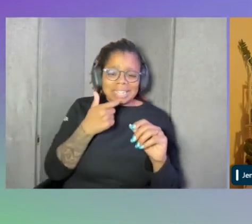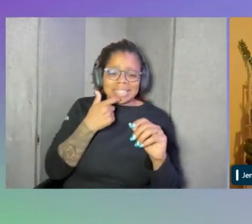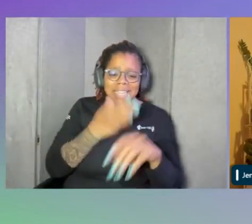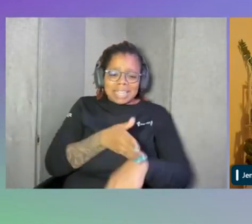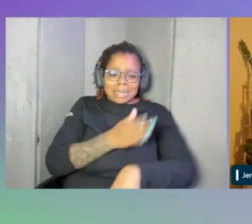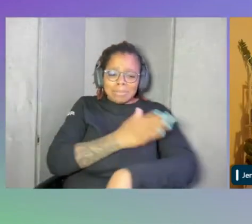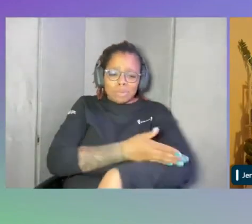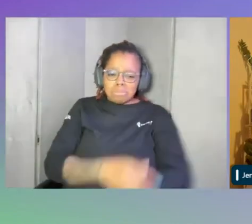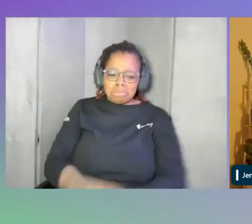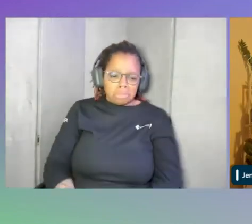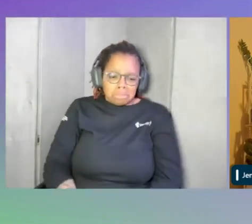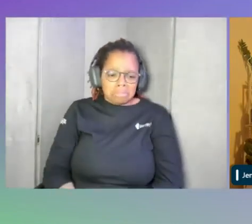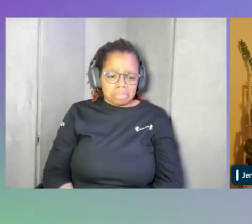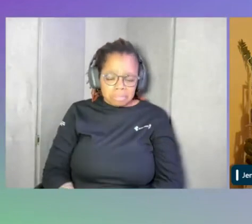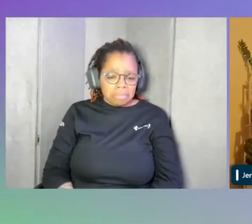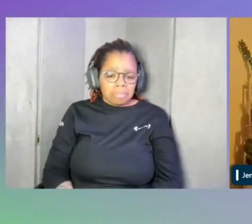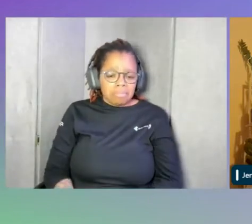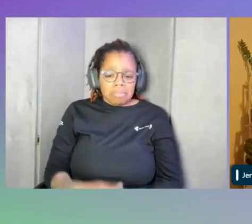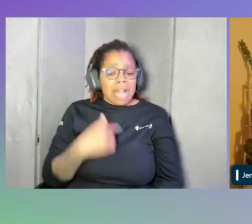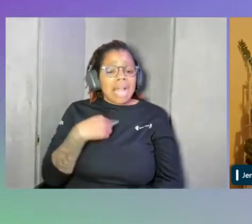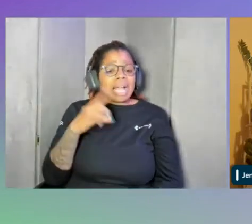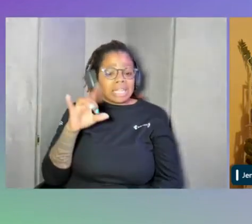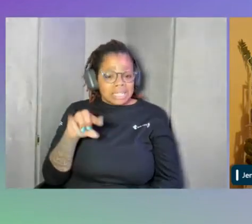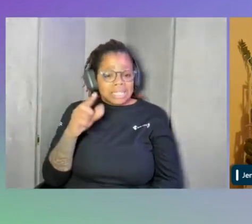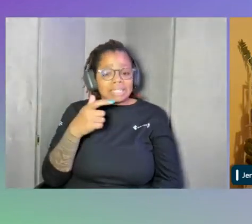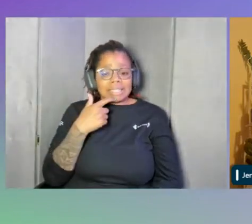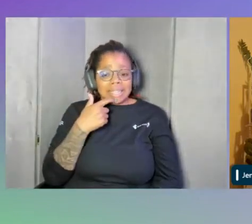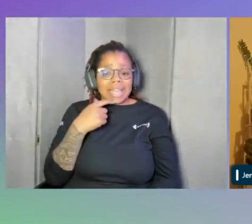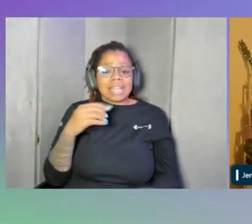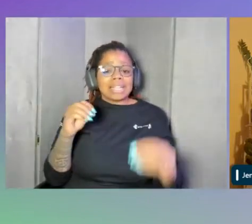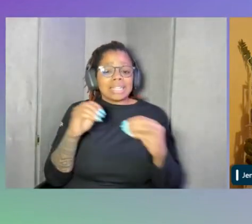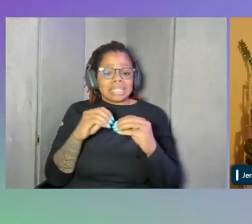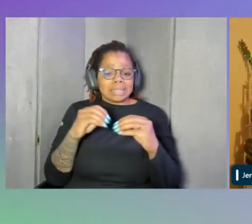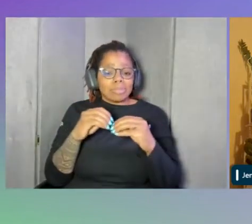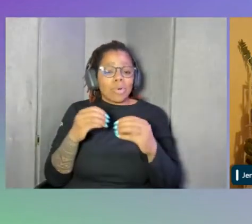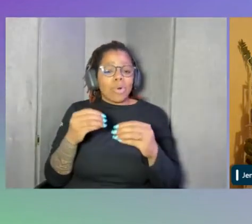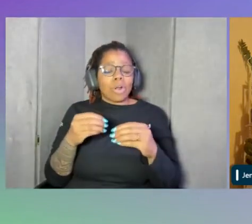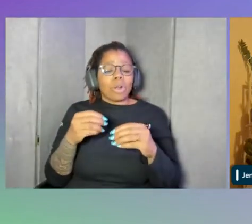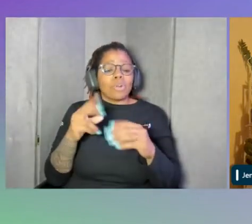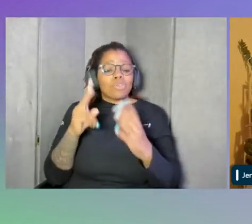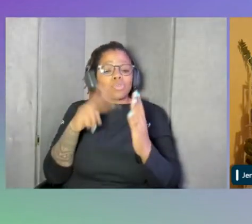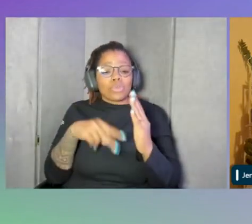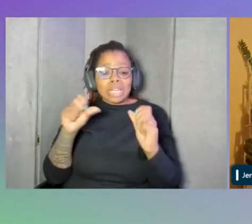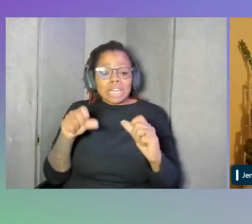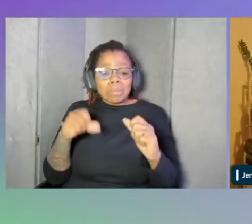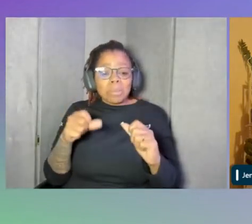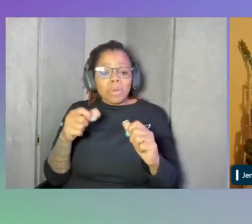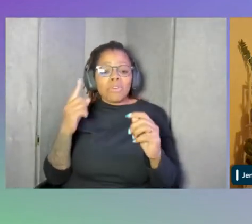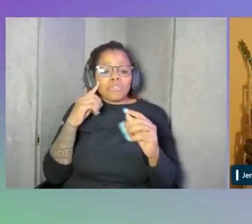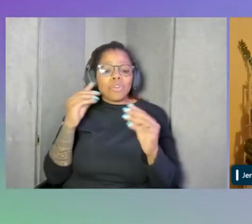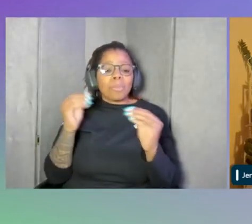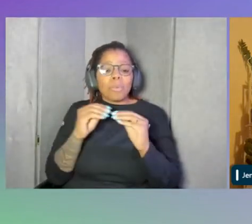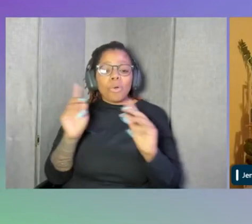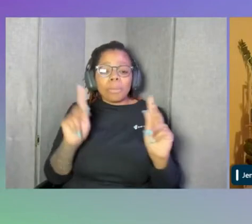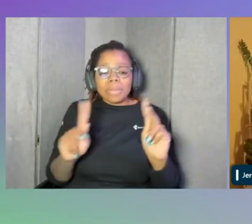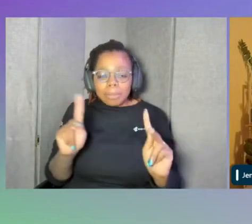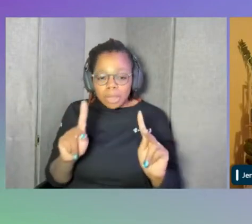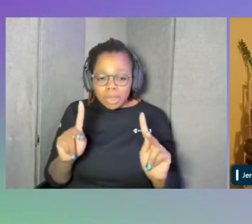improved. What I did say is it's more consumable by a broader number of